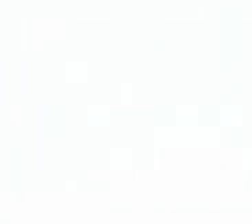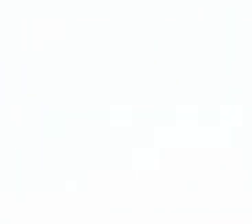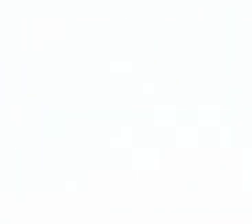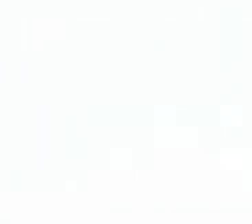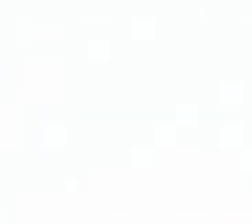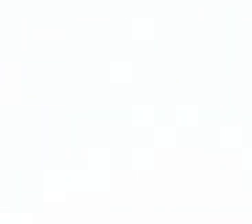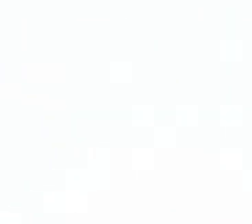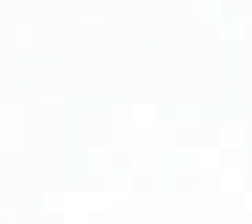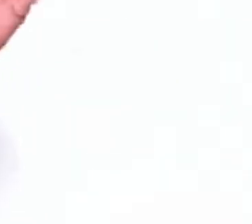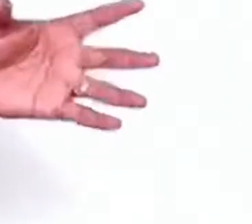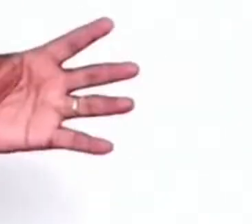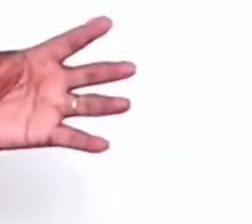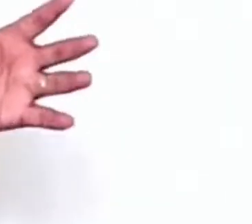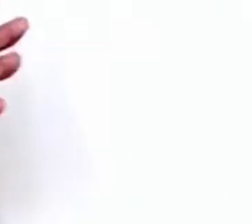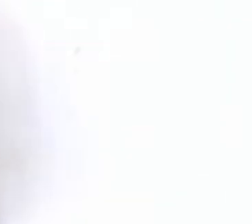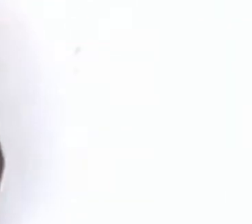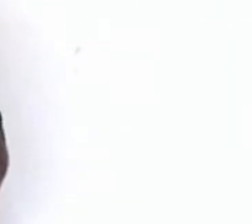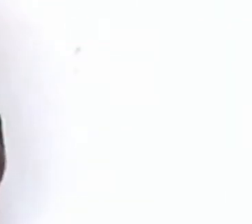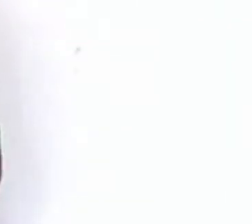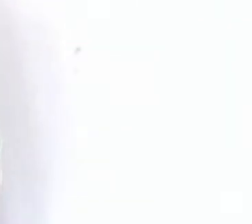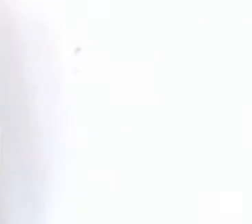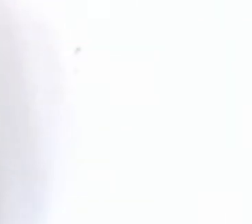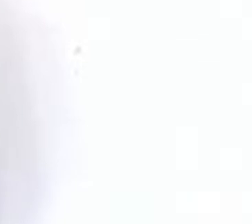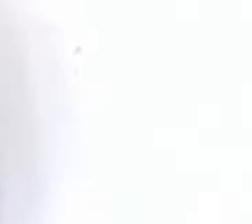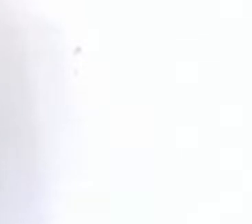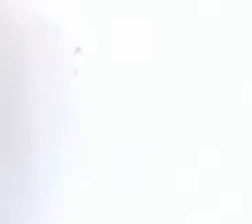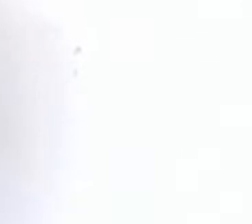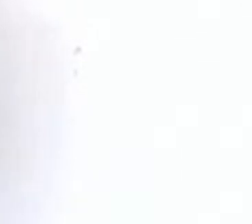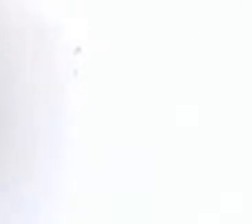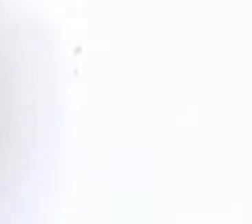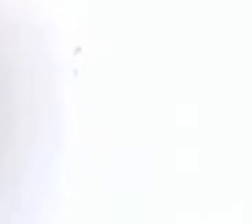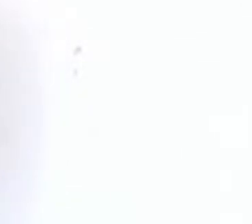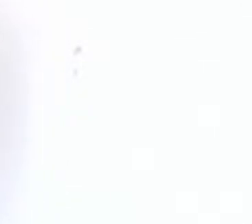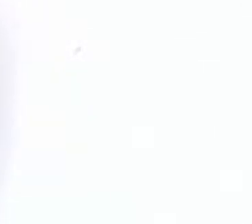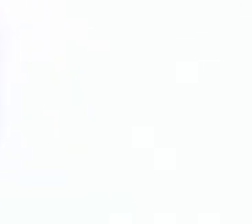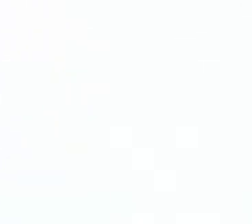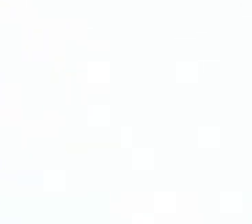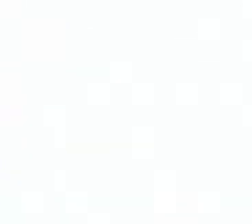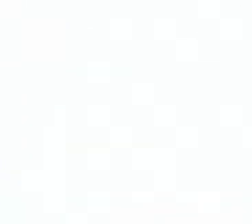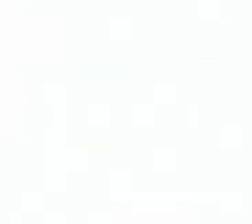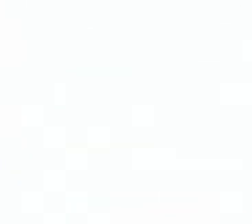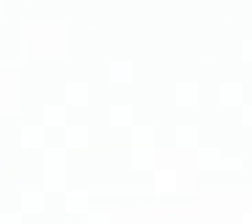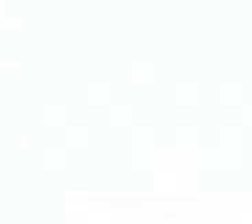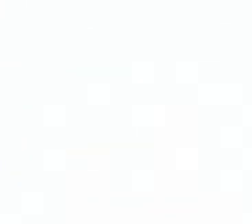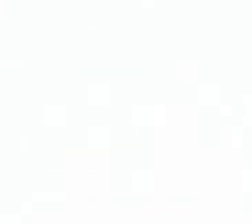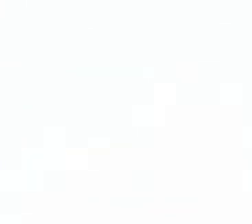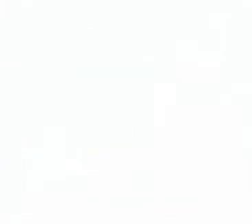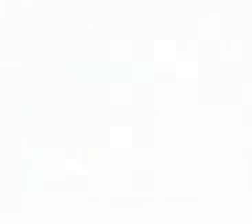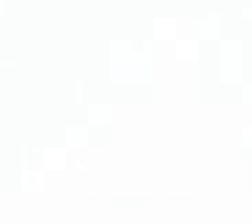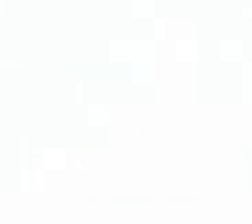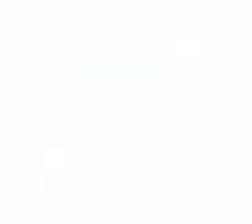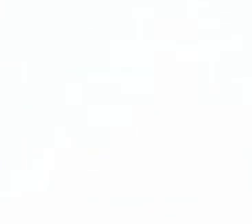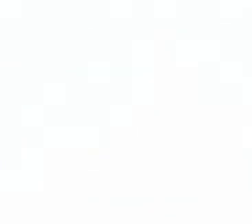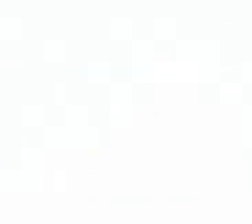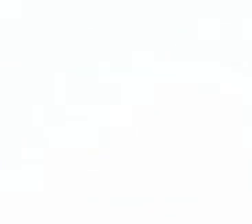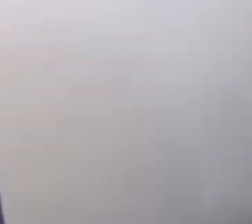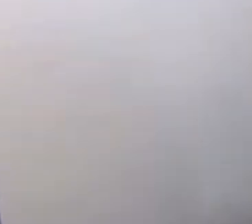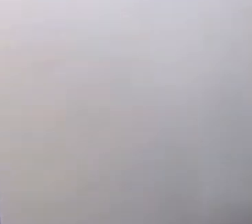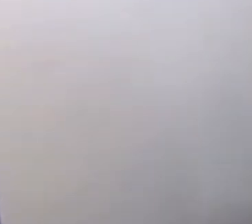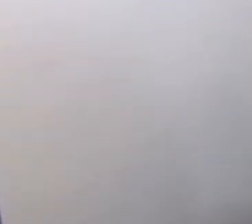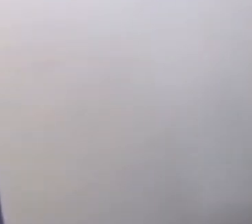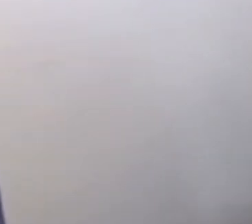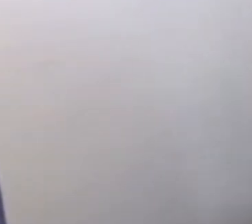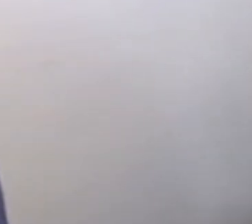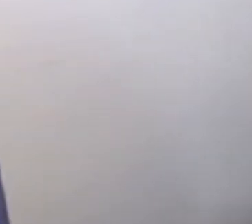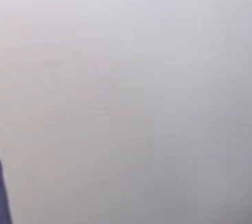a conservation organization. It is the world's leading conservation organization working in over 100 countries in the